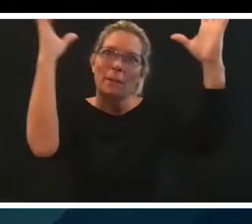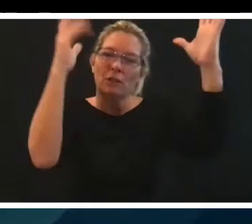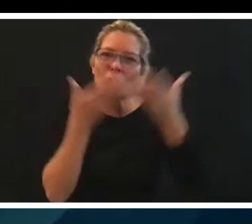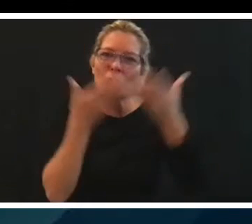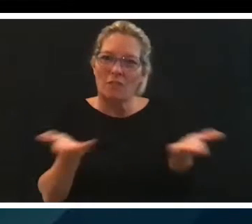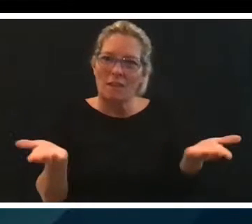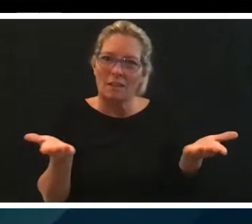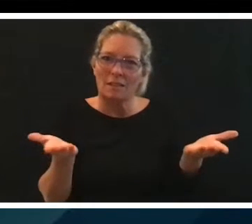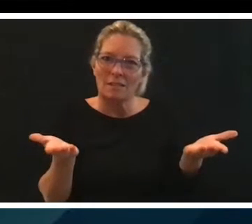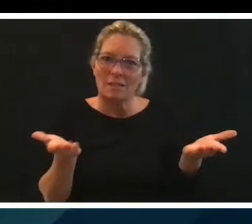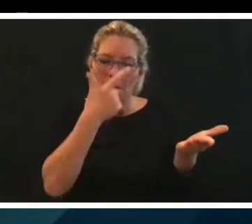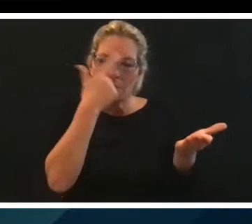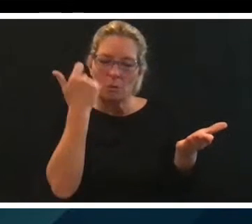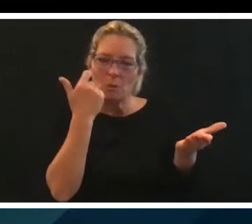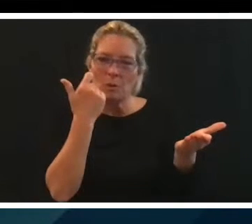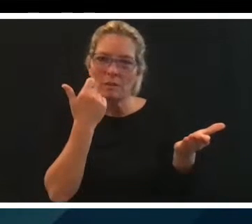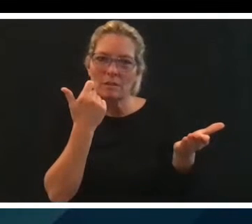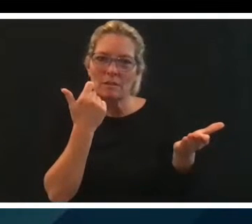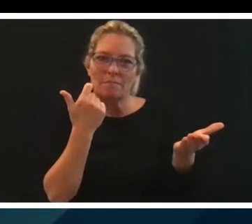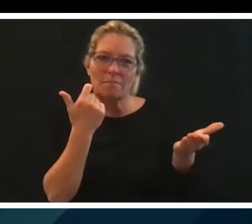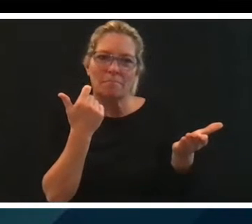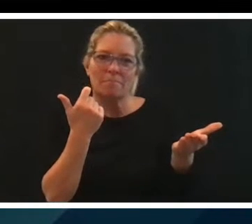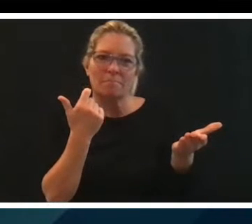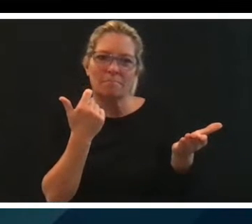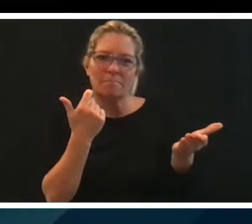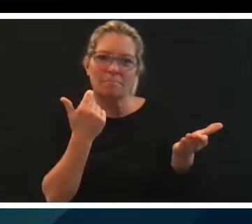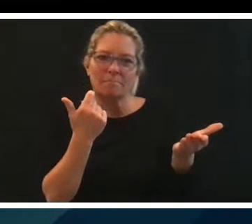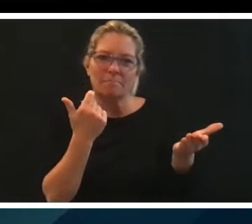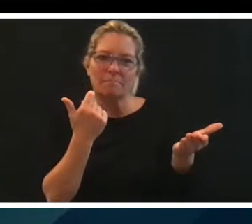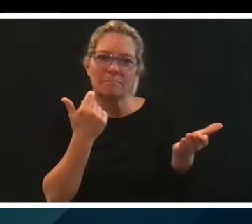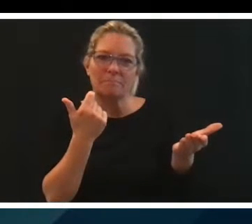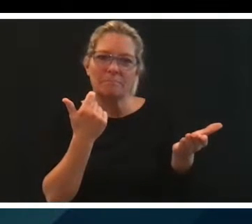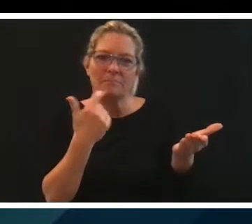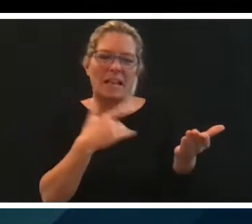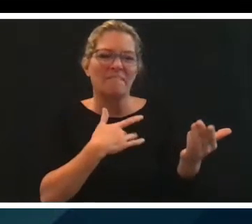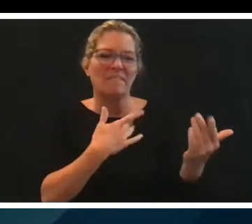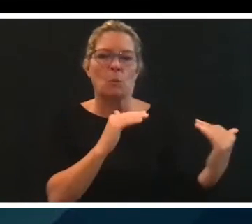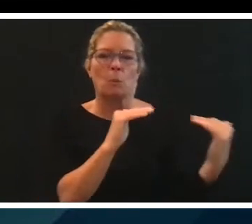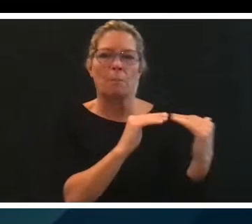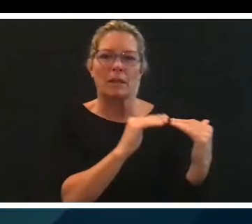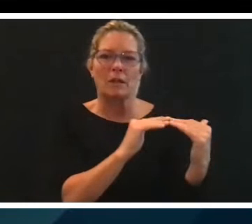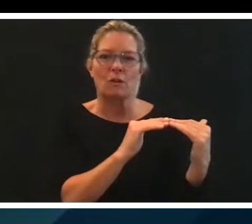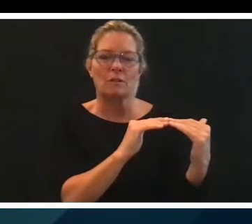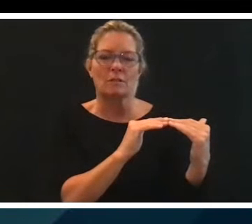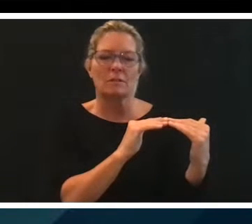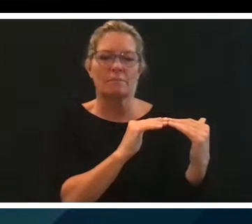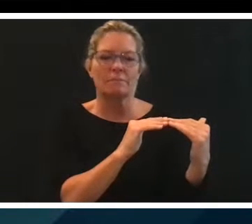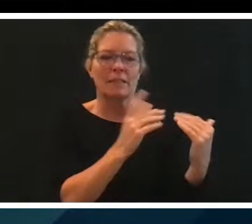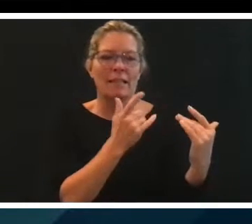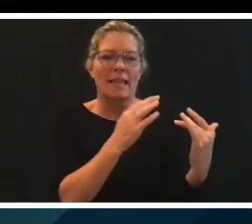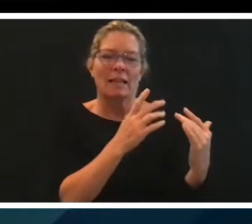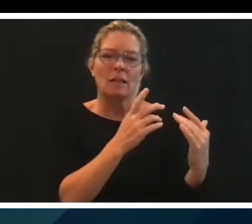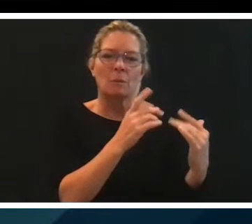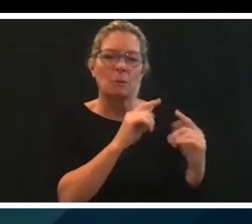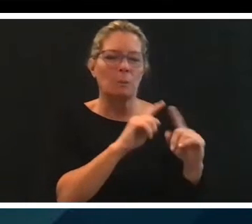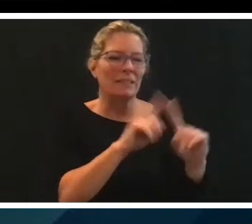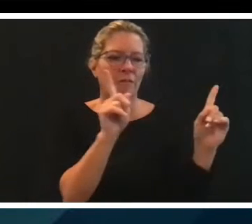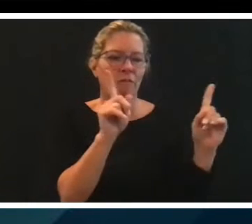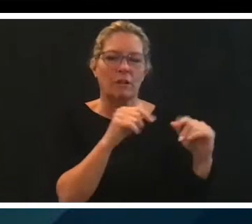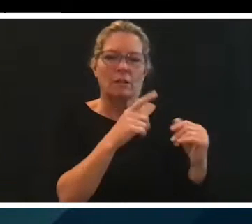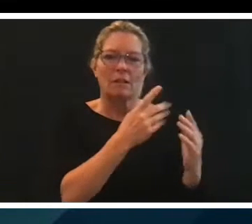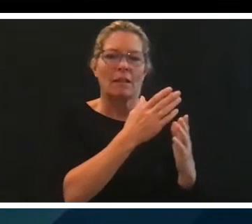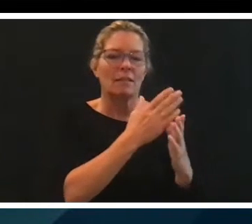as peers. I felt like they were both ahead of me and behind me in certain ways.